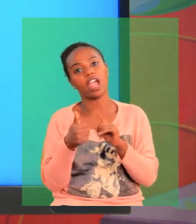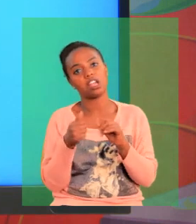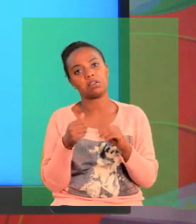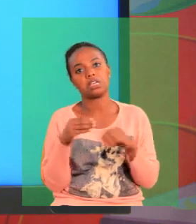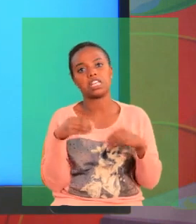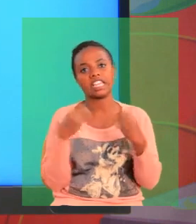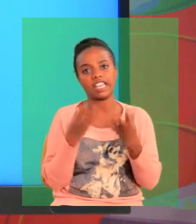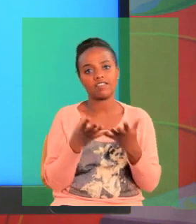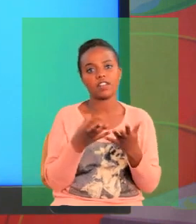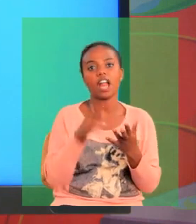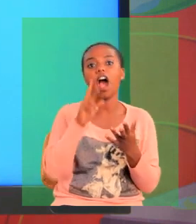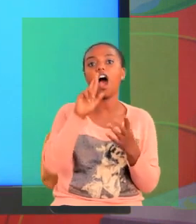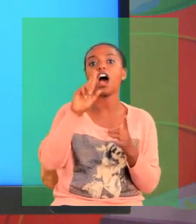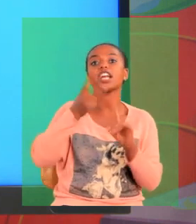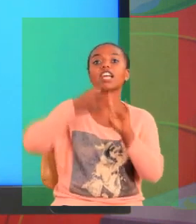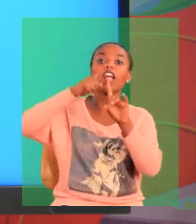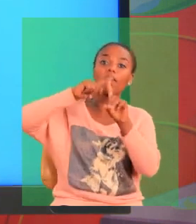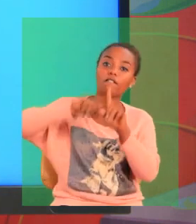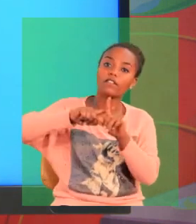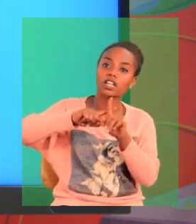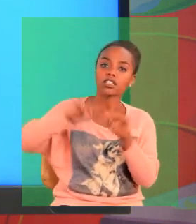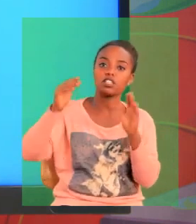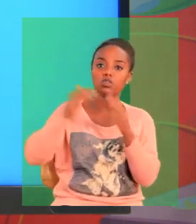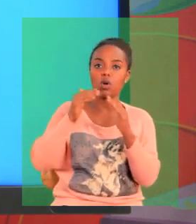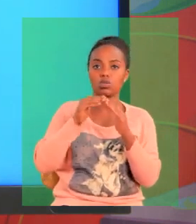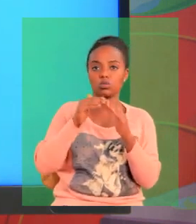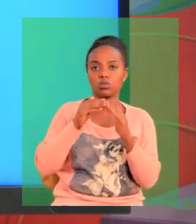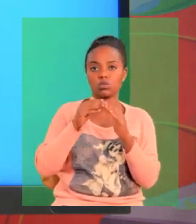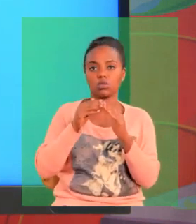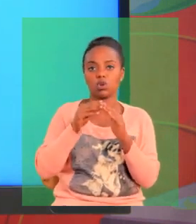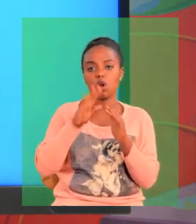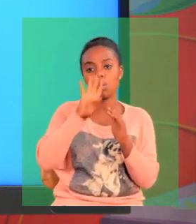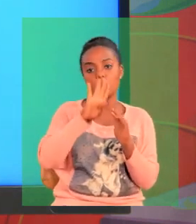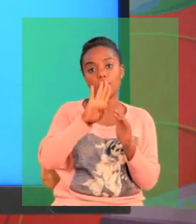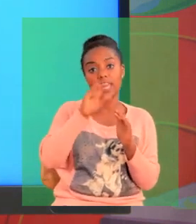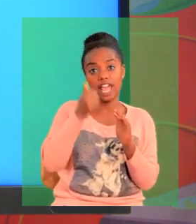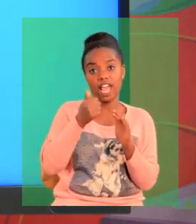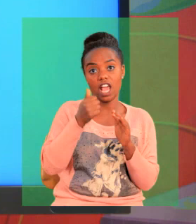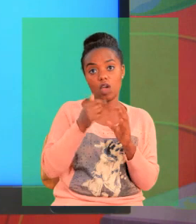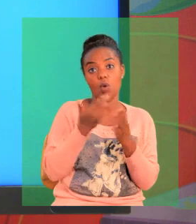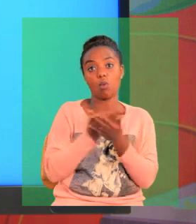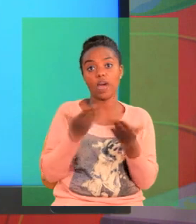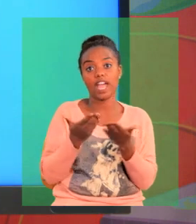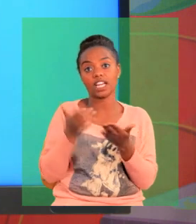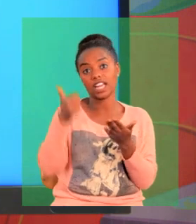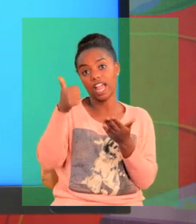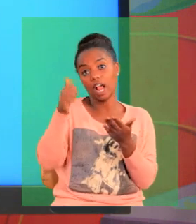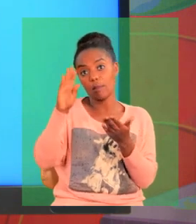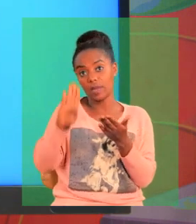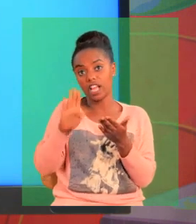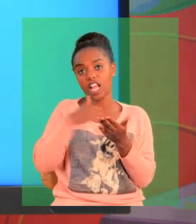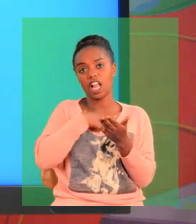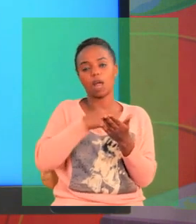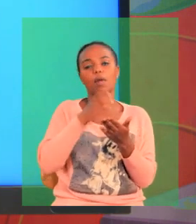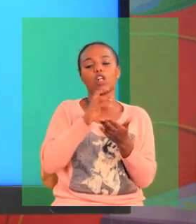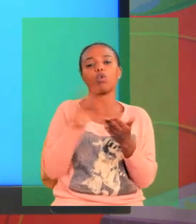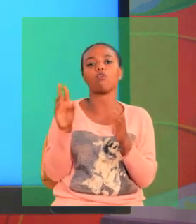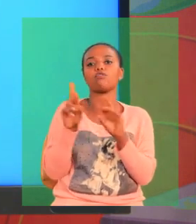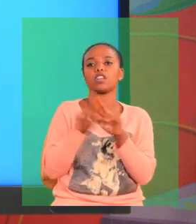by R inverse is equal to the ordered pair BA, where AB is element of the